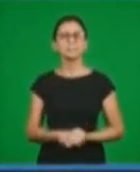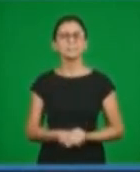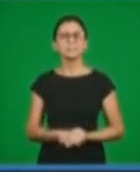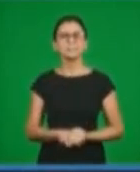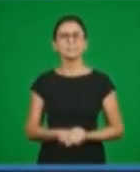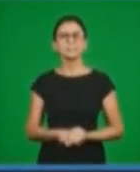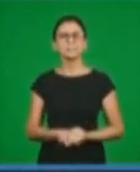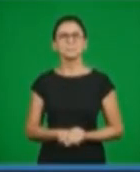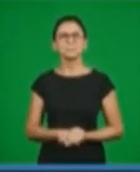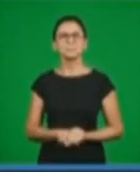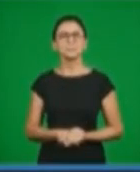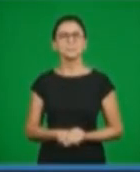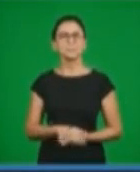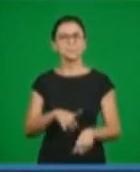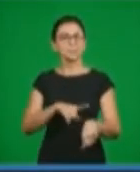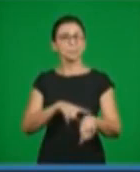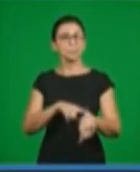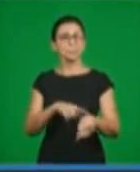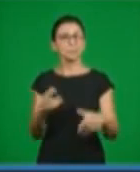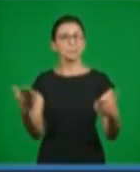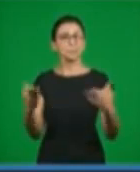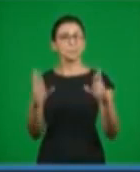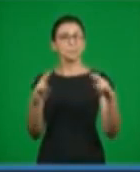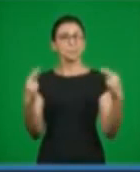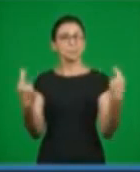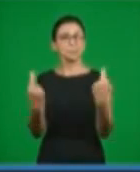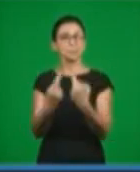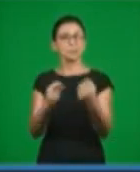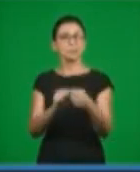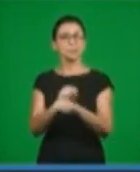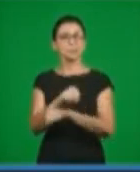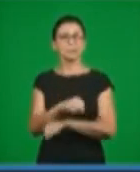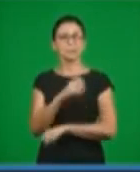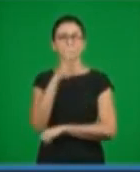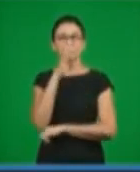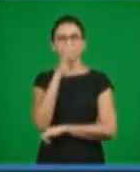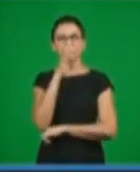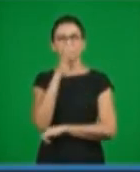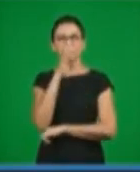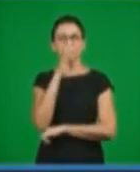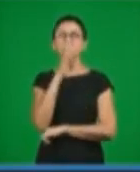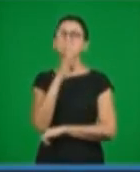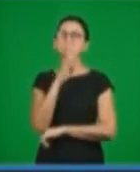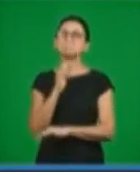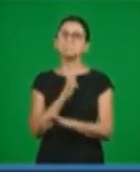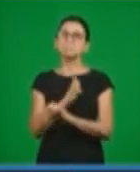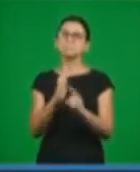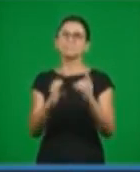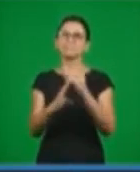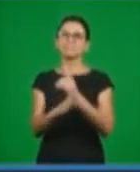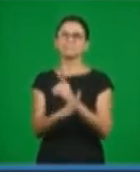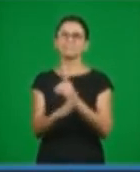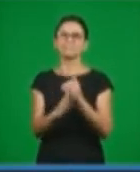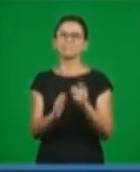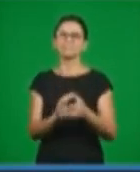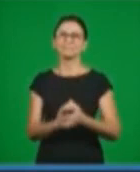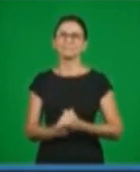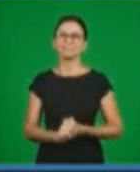the state of Minas Gerais. And now the brothers are there and they're watching the Sunday school.